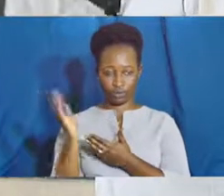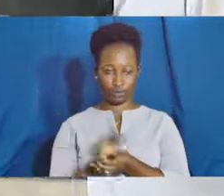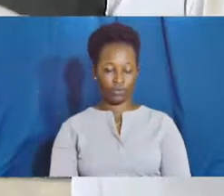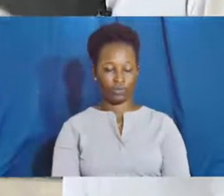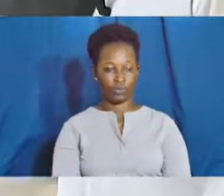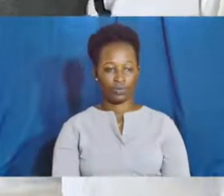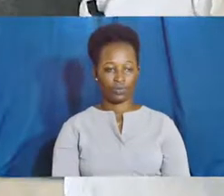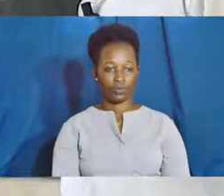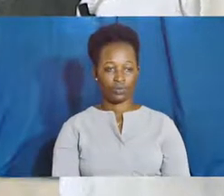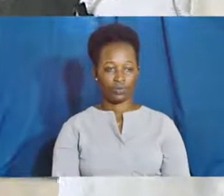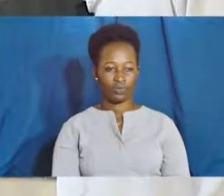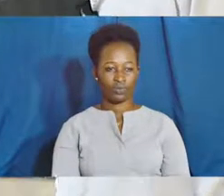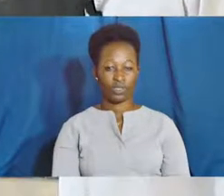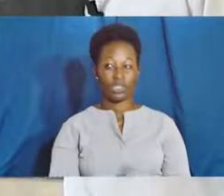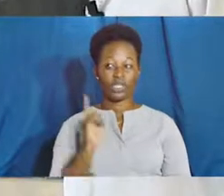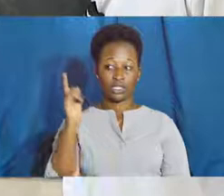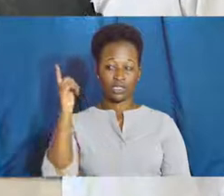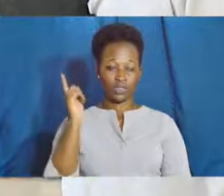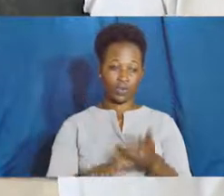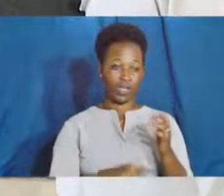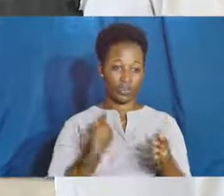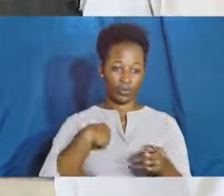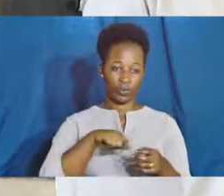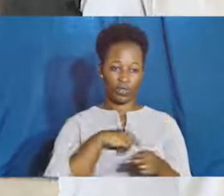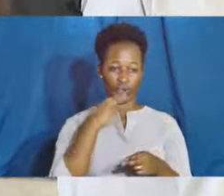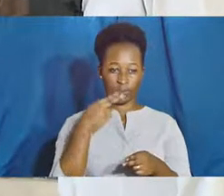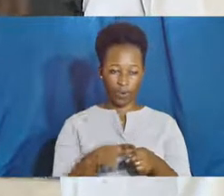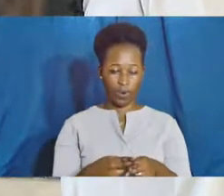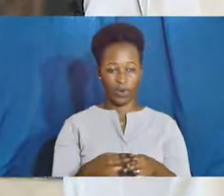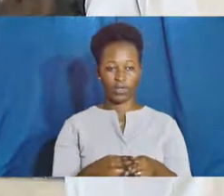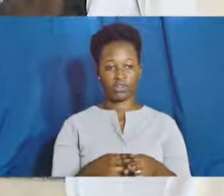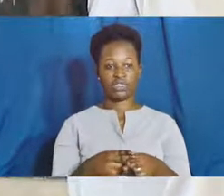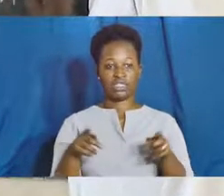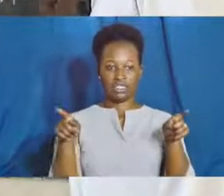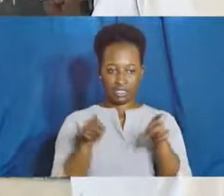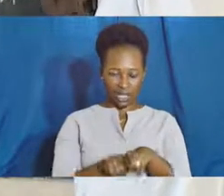And this is what we call again the